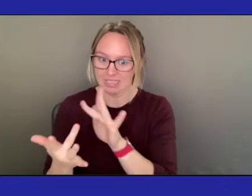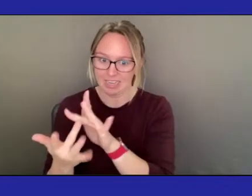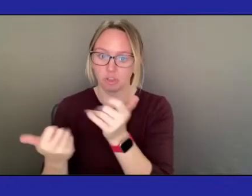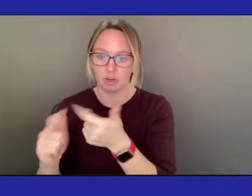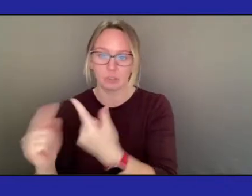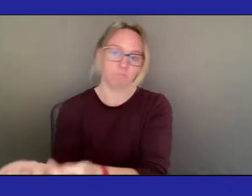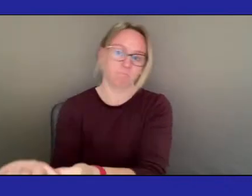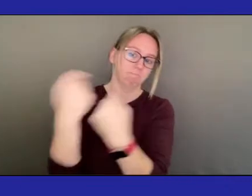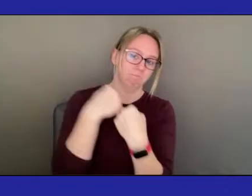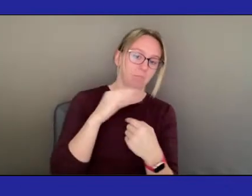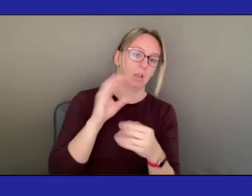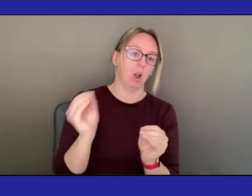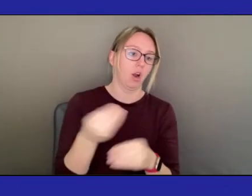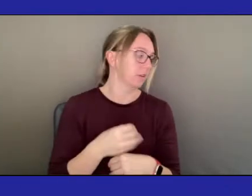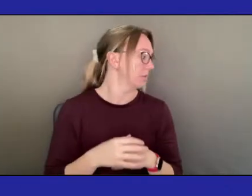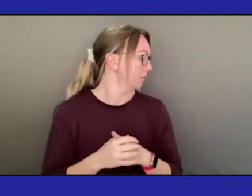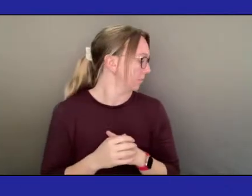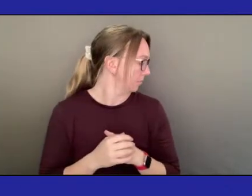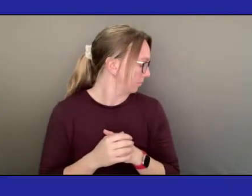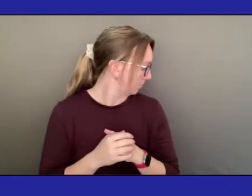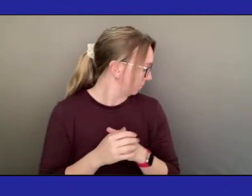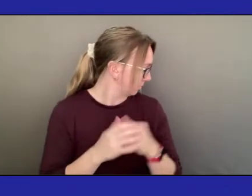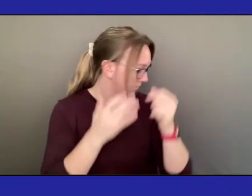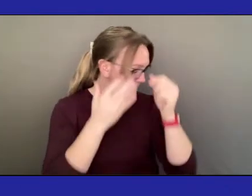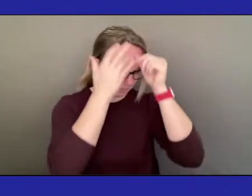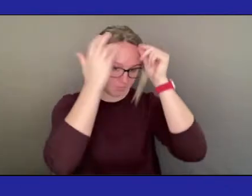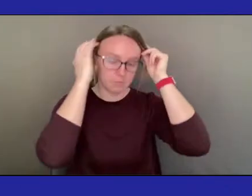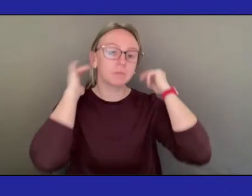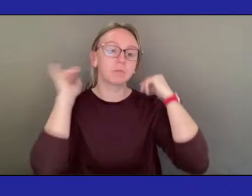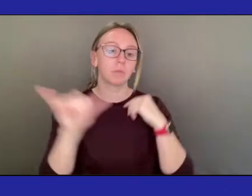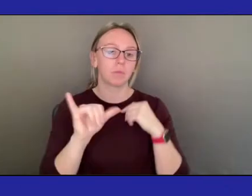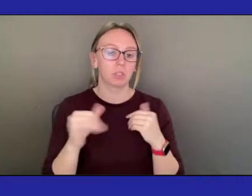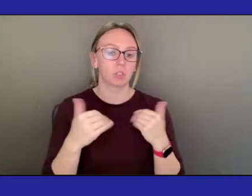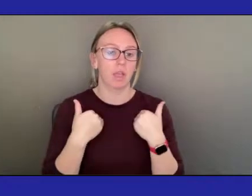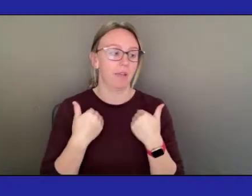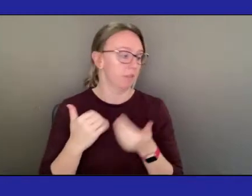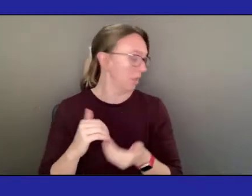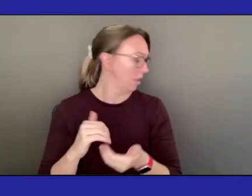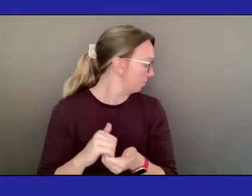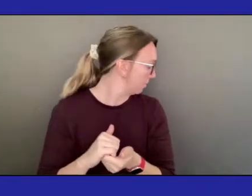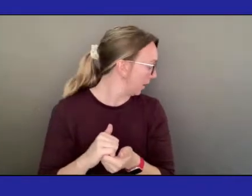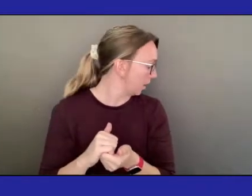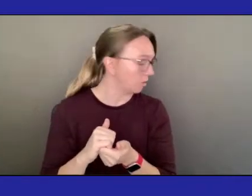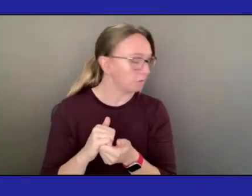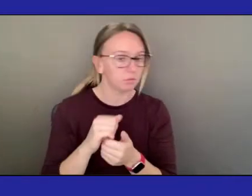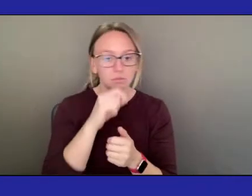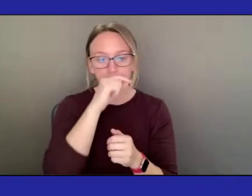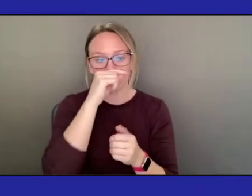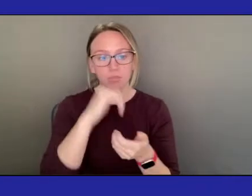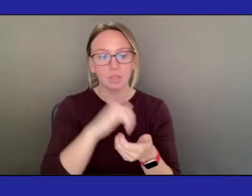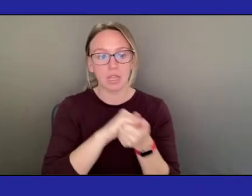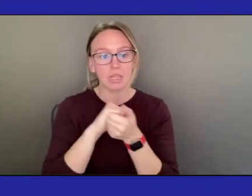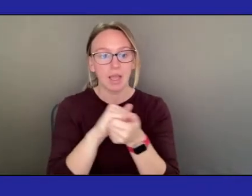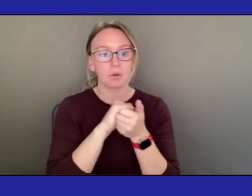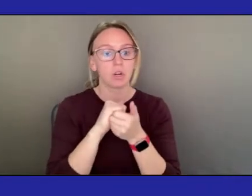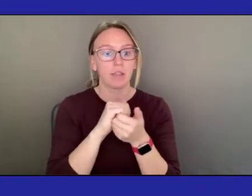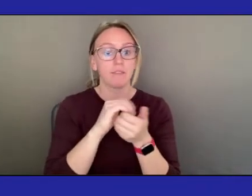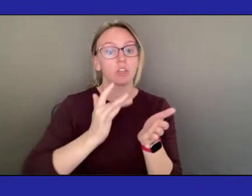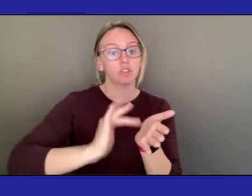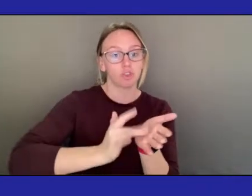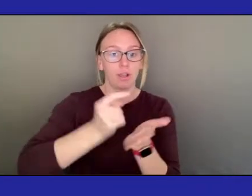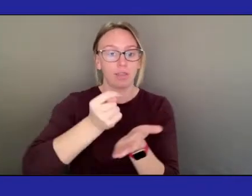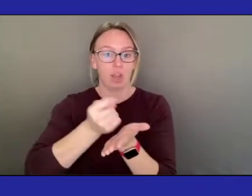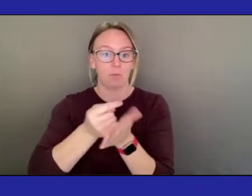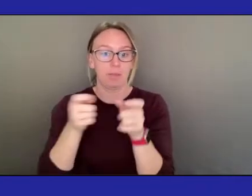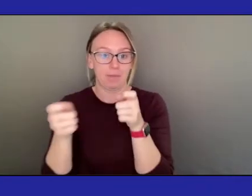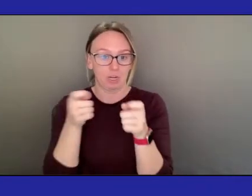office. We also have collaborative drug therapy management pharmacists, and they can